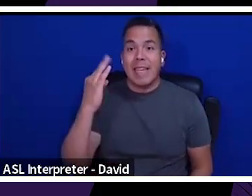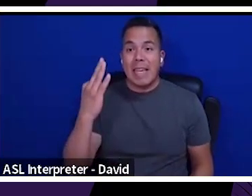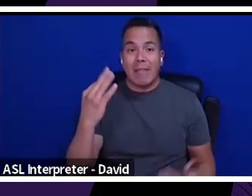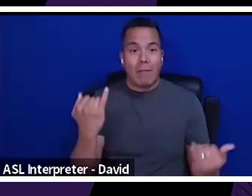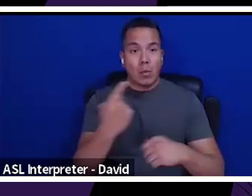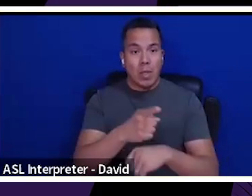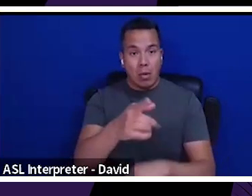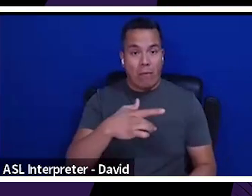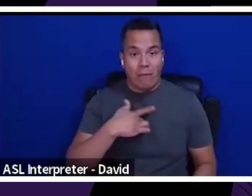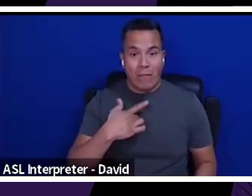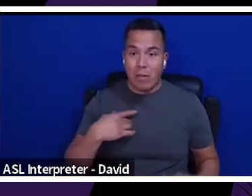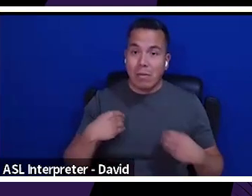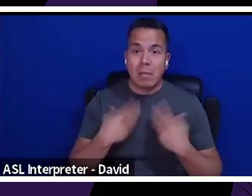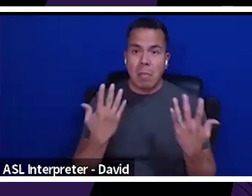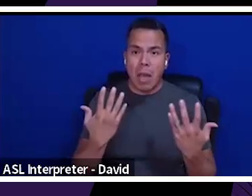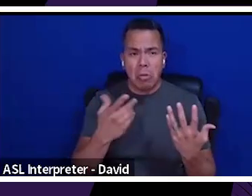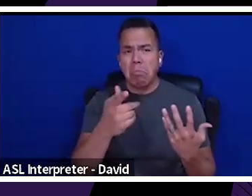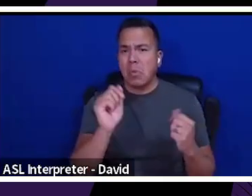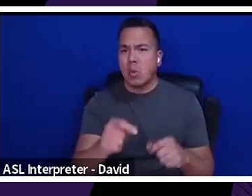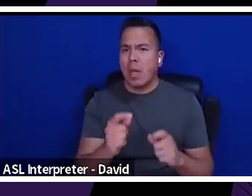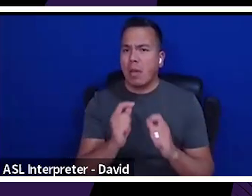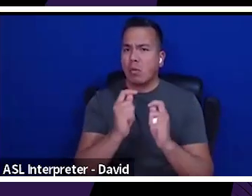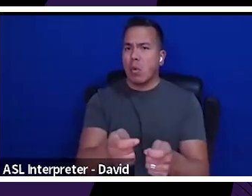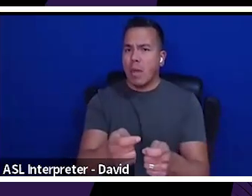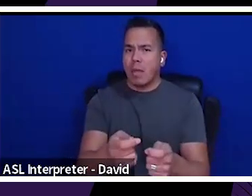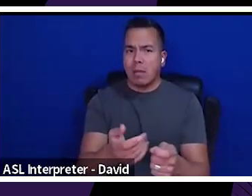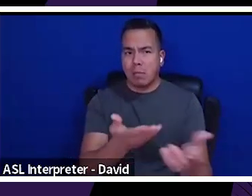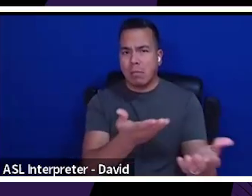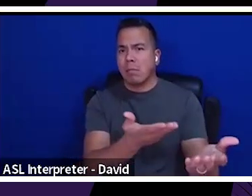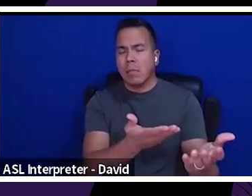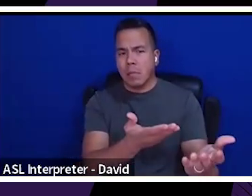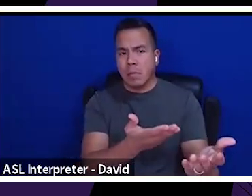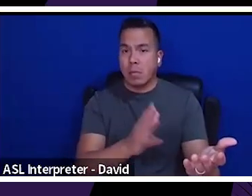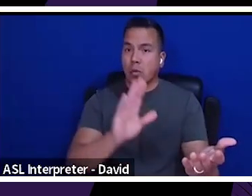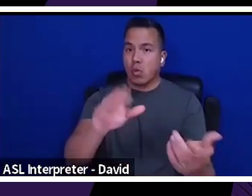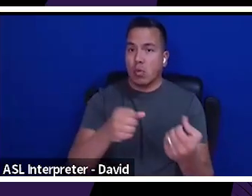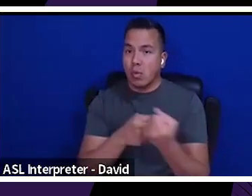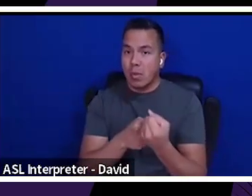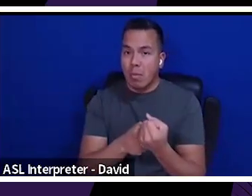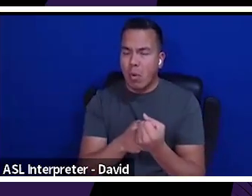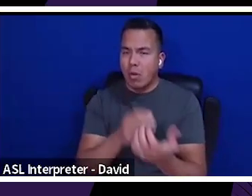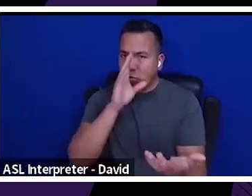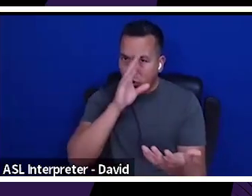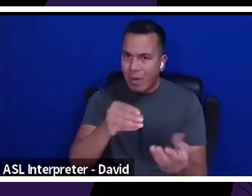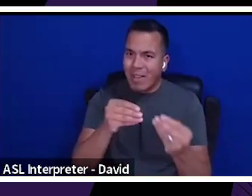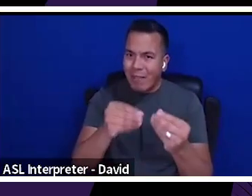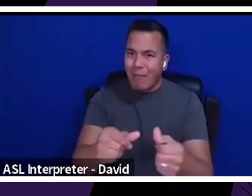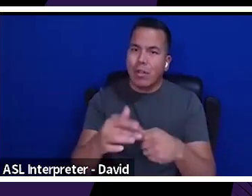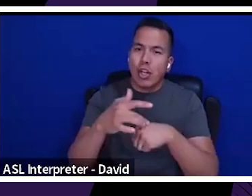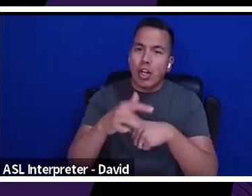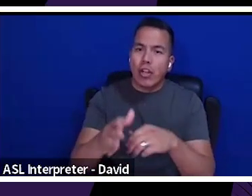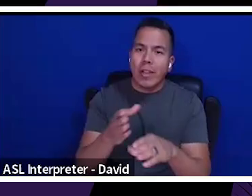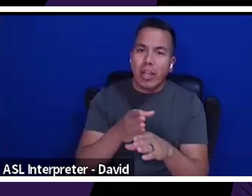you, consider making a donation. Your support directly funds early career artists, educators,